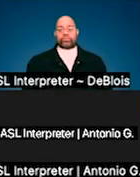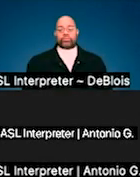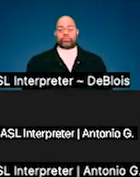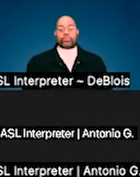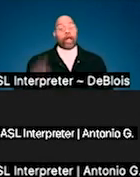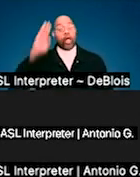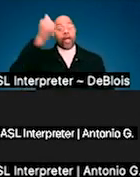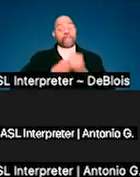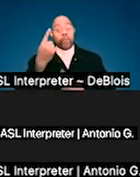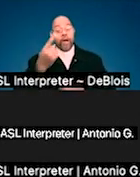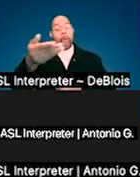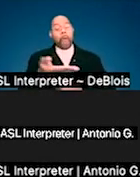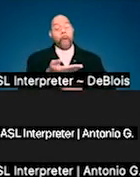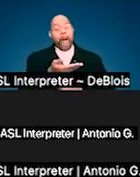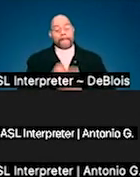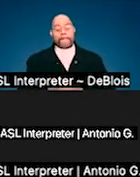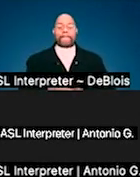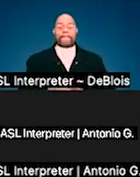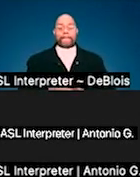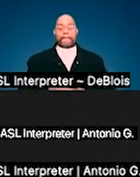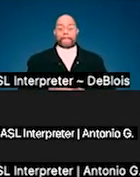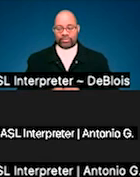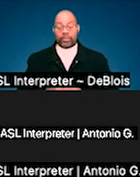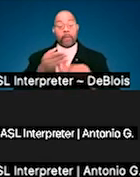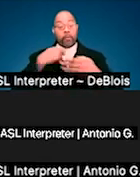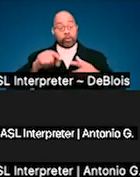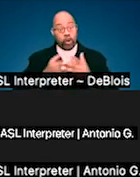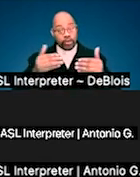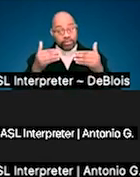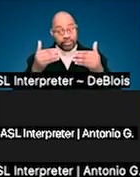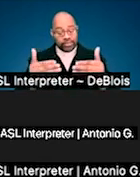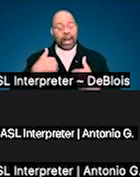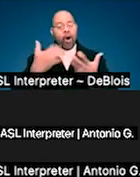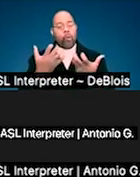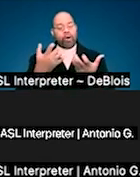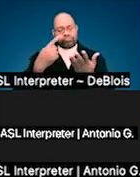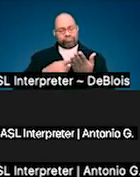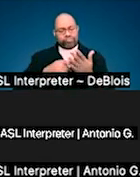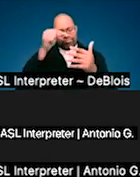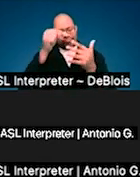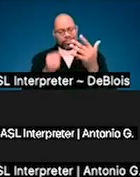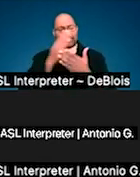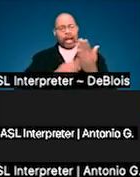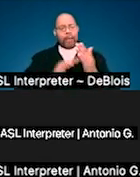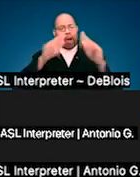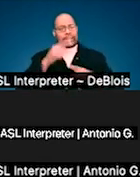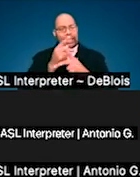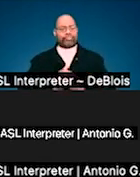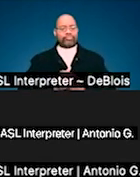Hello, everyone, and welcome. Before we go ahead and get started, I want to go over some housekeeping